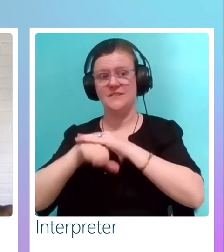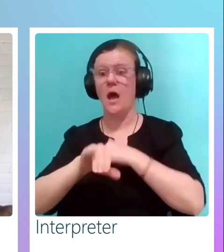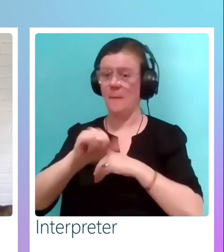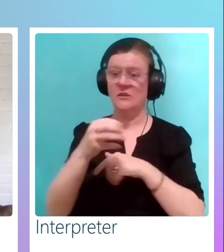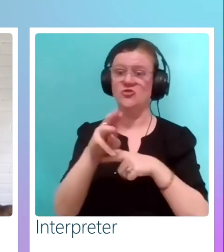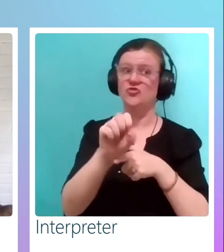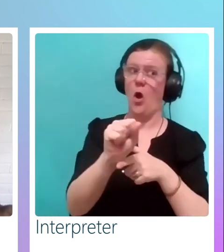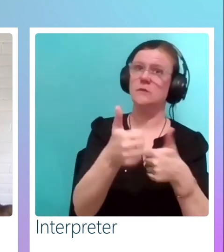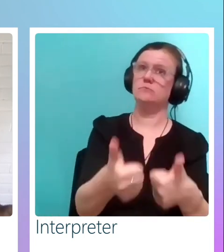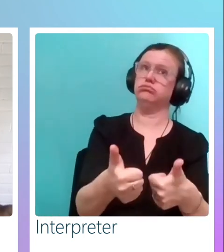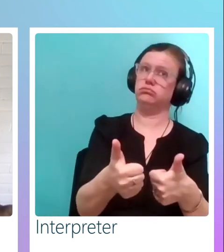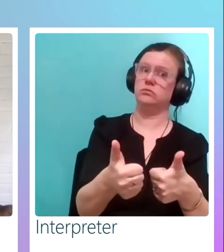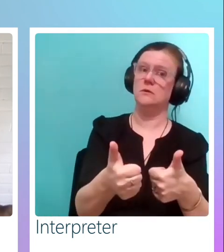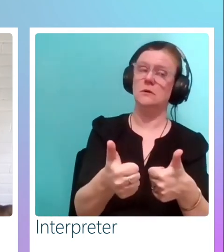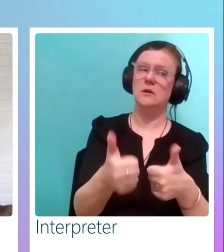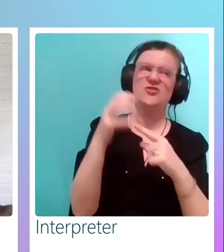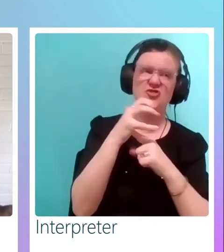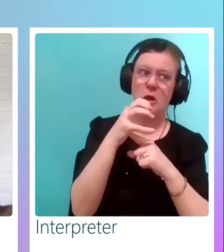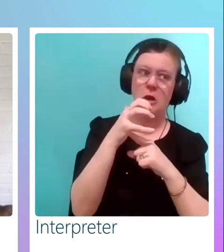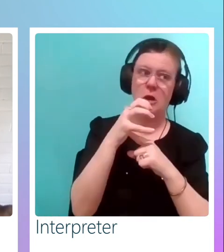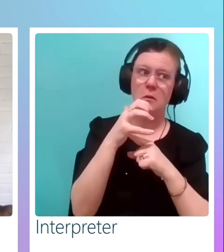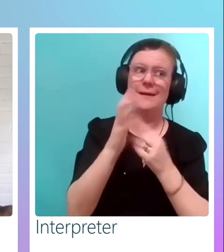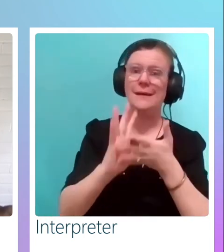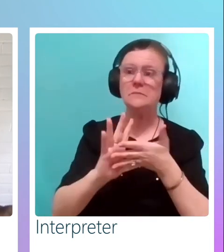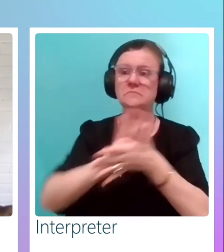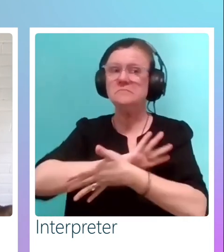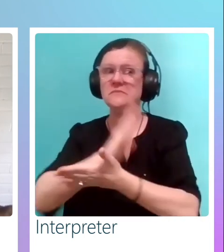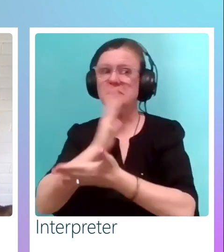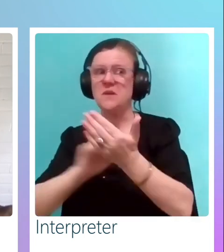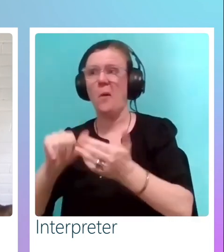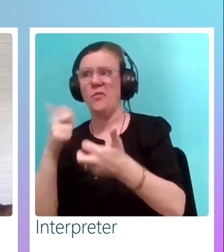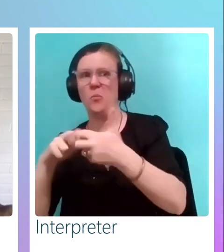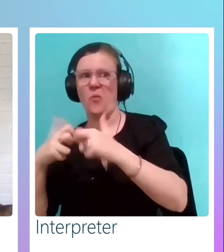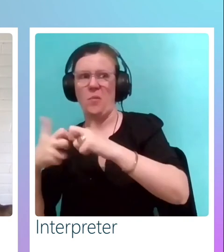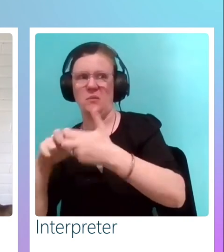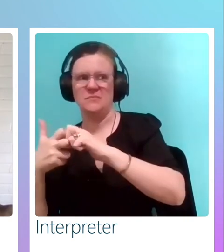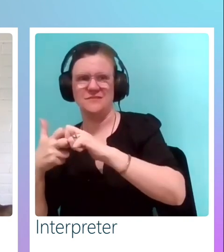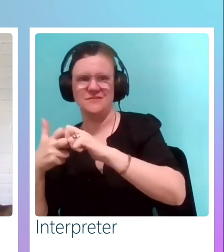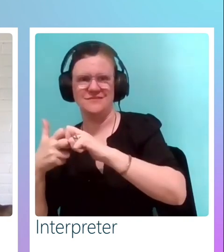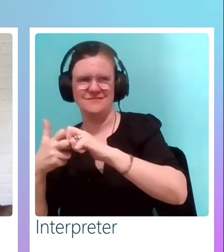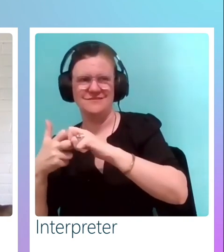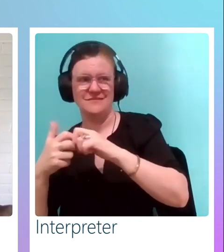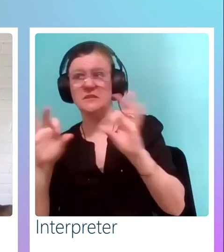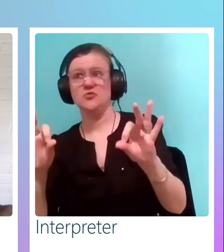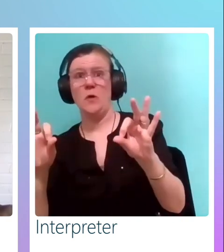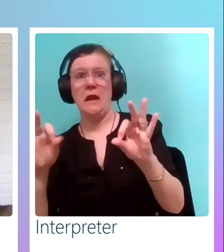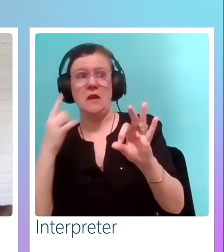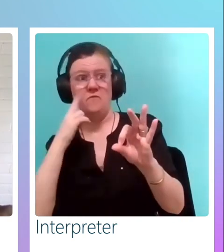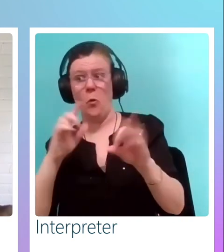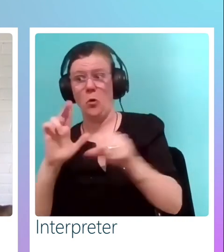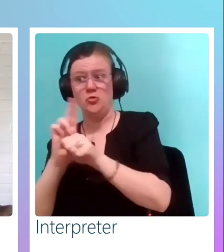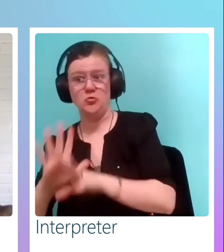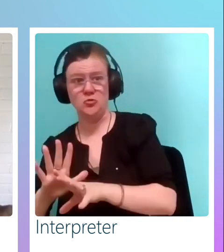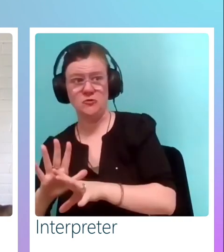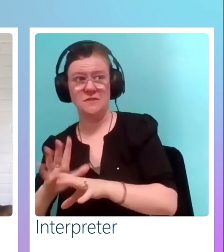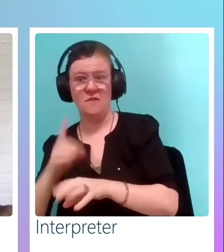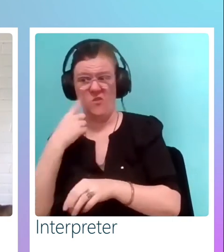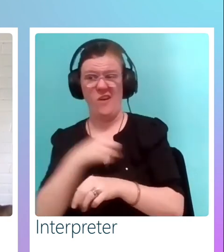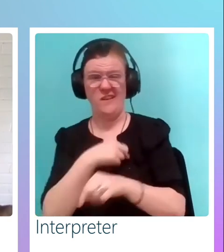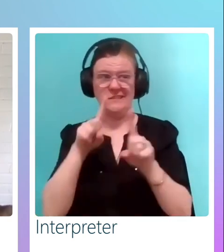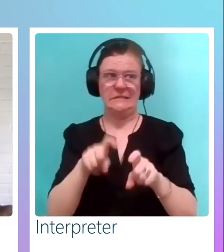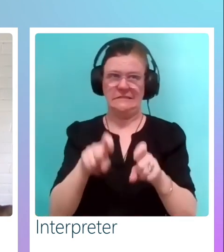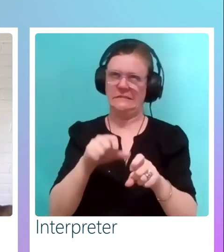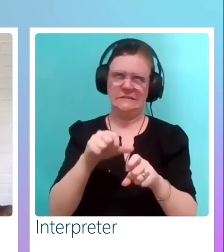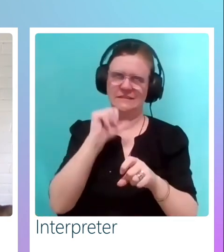can hide some accessibility issues. It's good at sort of papering over the cracks, if you like, which is fantastic for end users. It's not so great from a sort